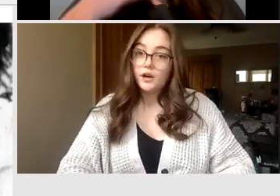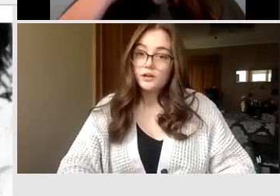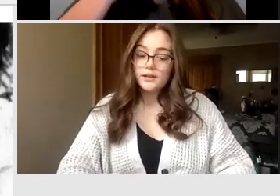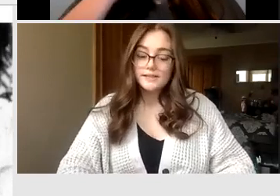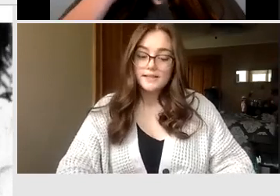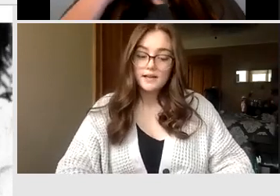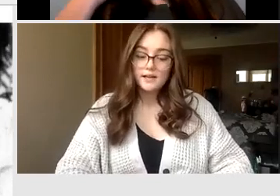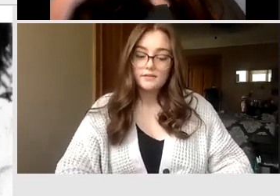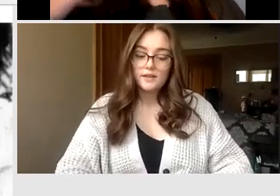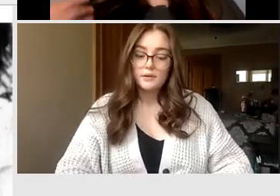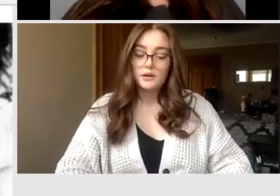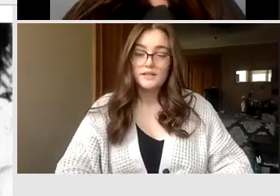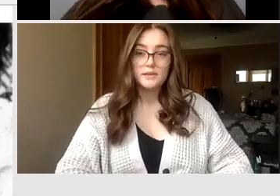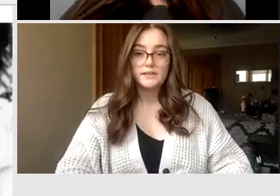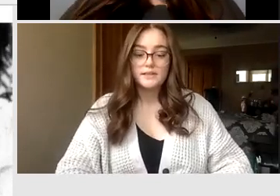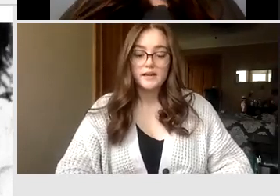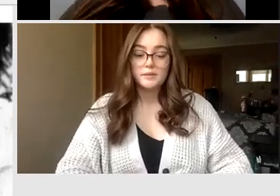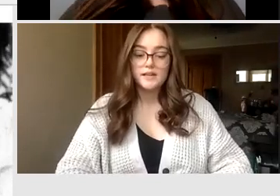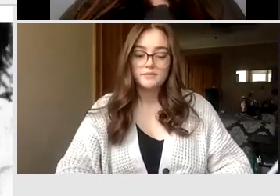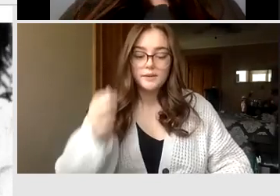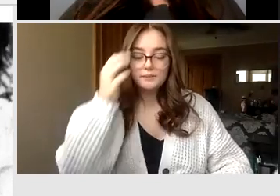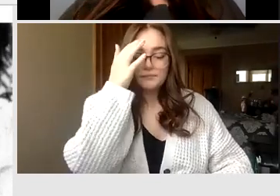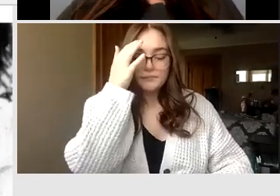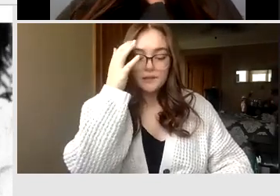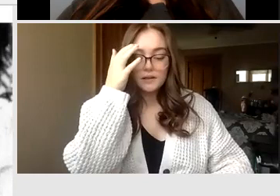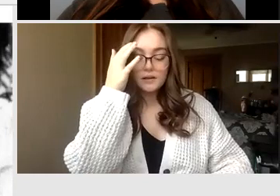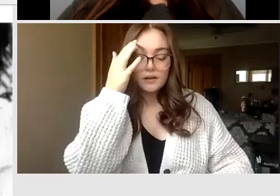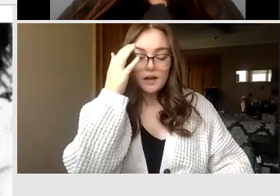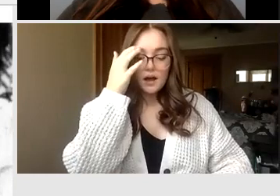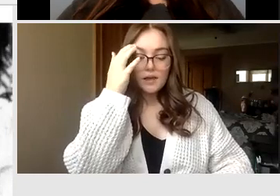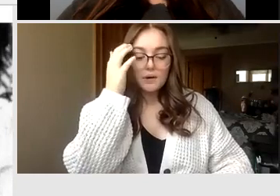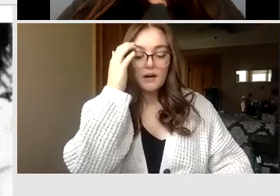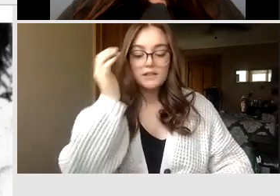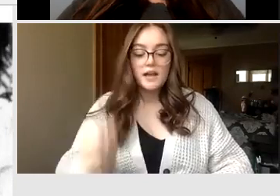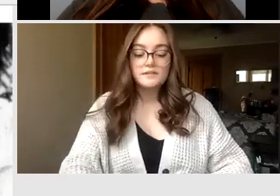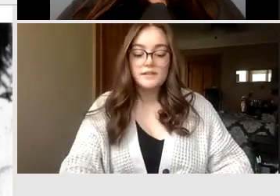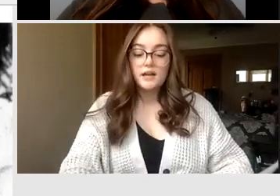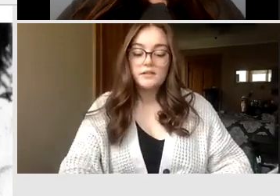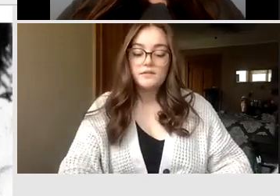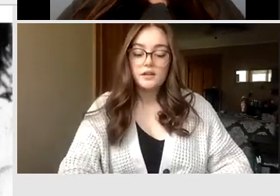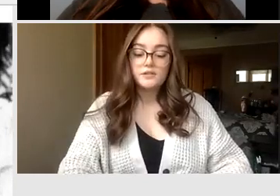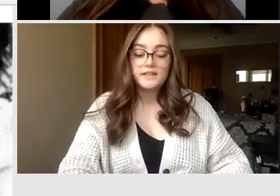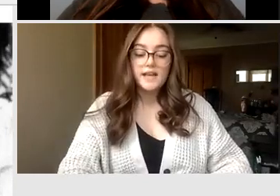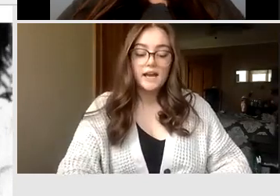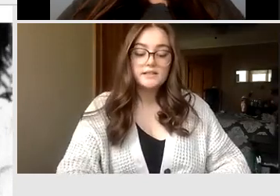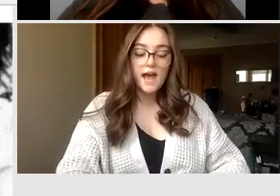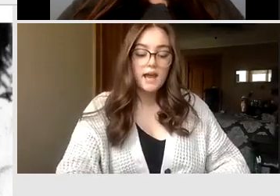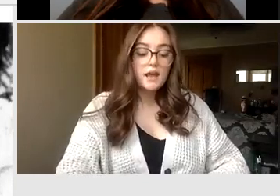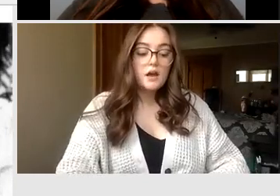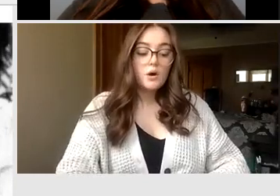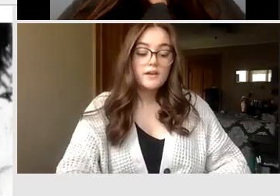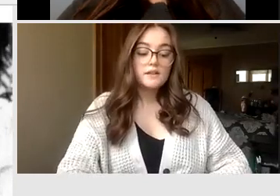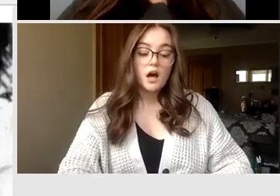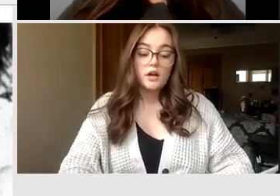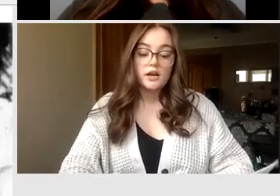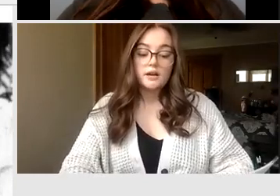they're hurt and sick if they were experiencing terrible suffering. They were often left lying on the field for an entire day